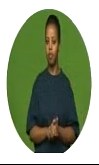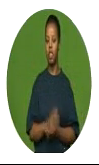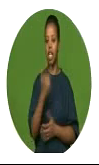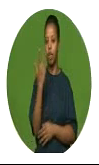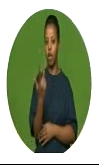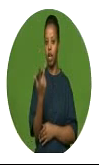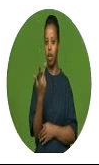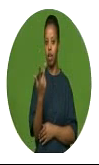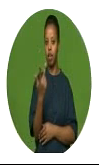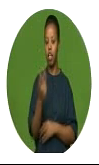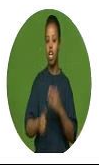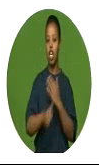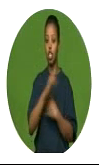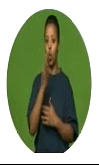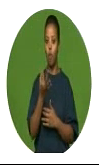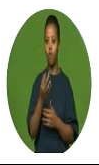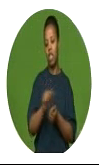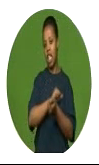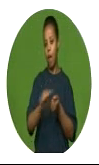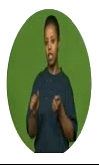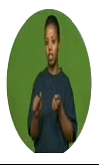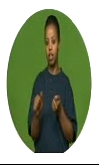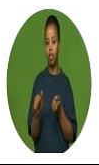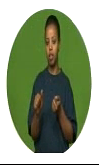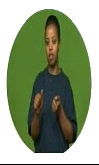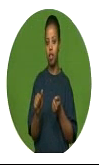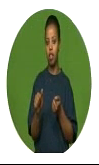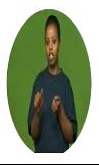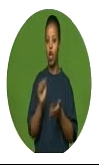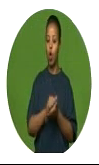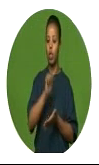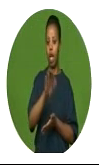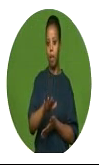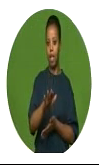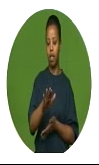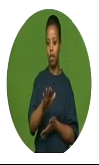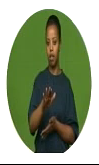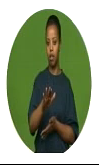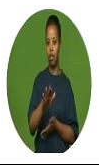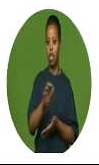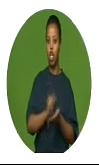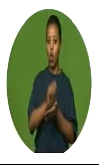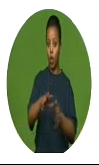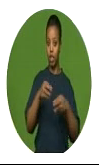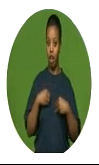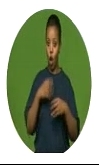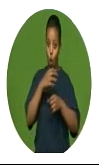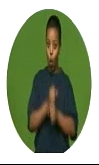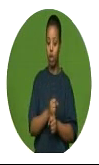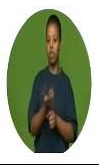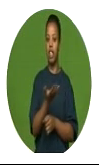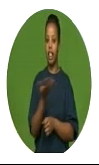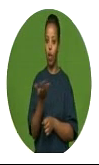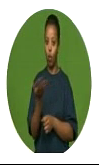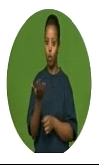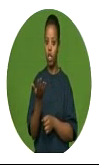3. Risk of damages. Consignment. Consignee holds the goods